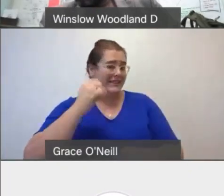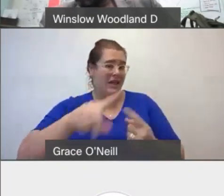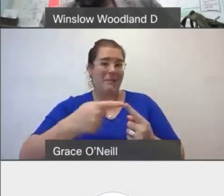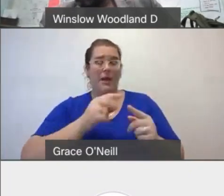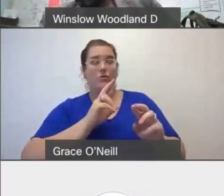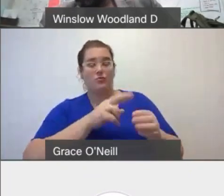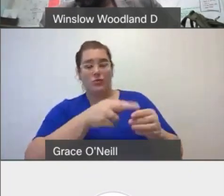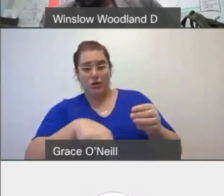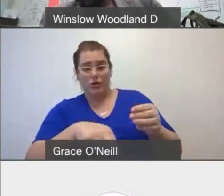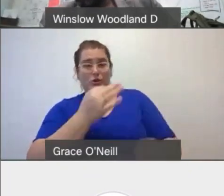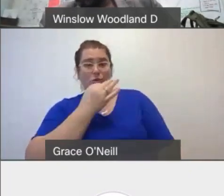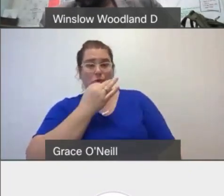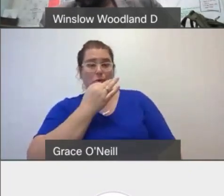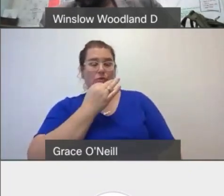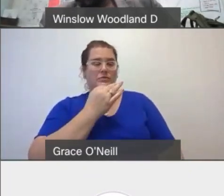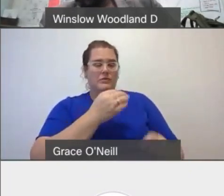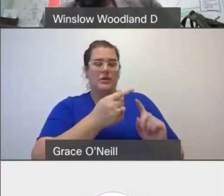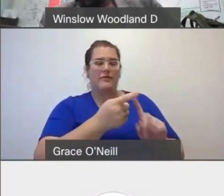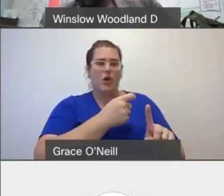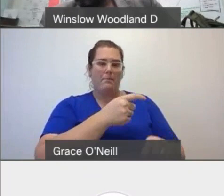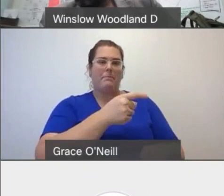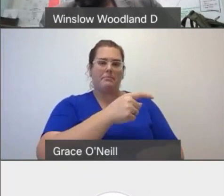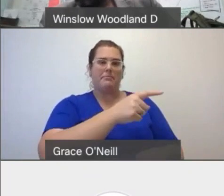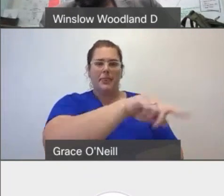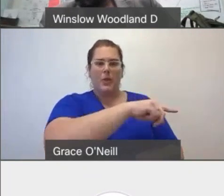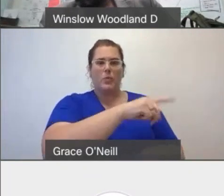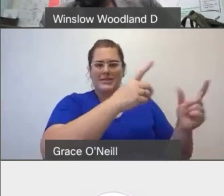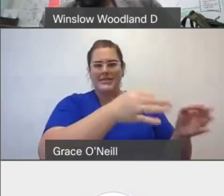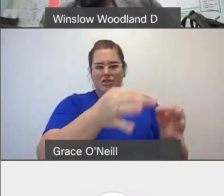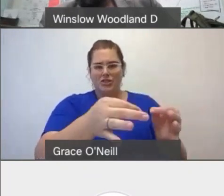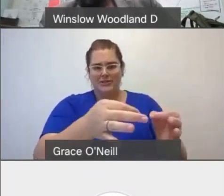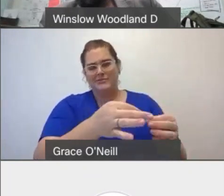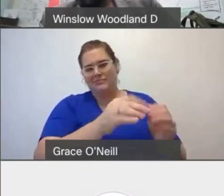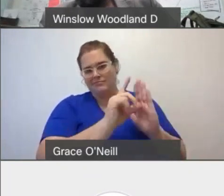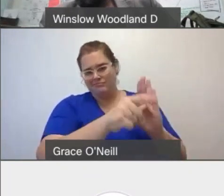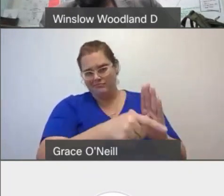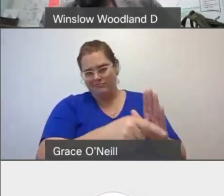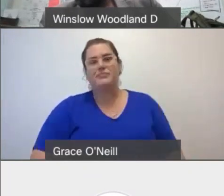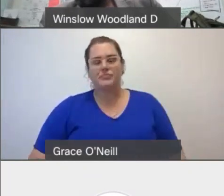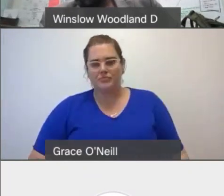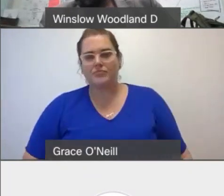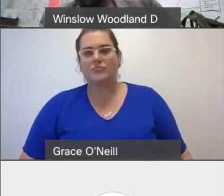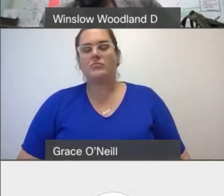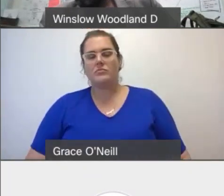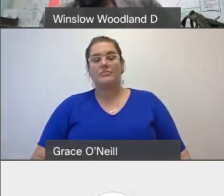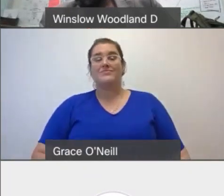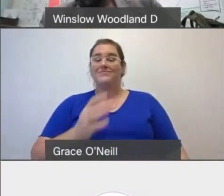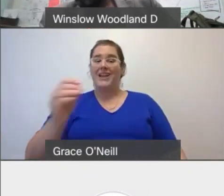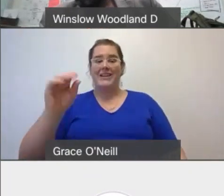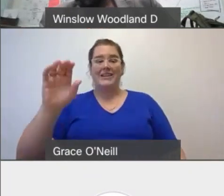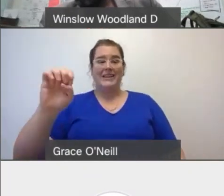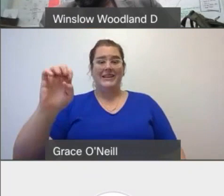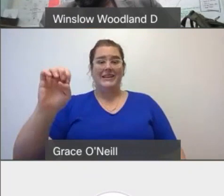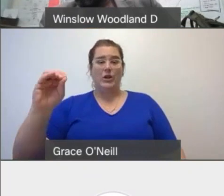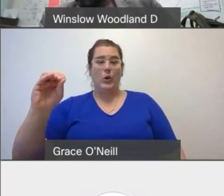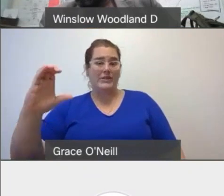is considering them. I know that we've also seen some folks there's EEOC guidance out